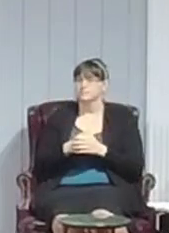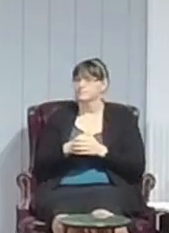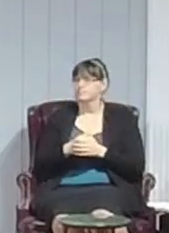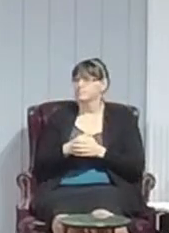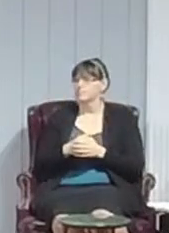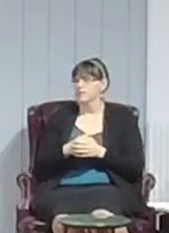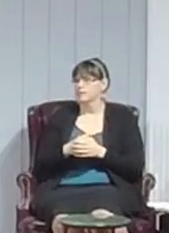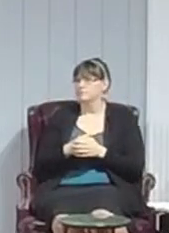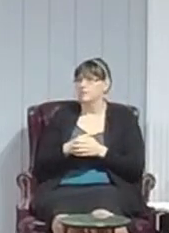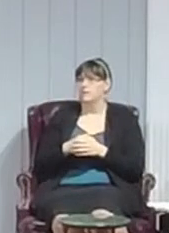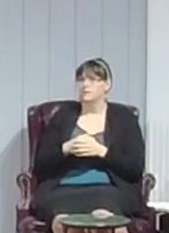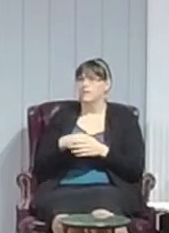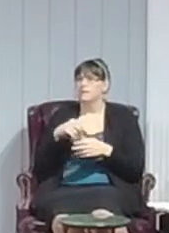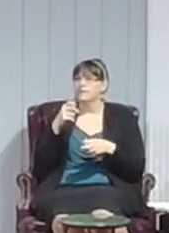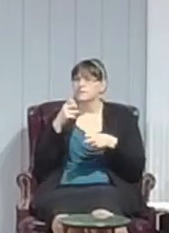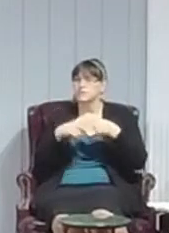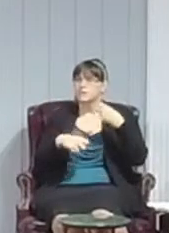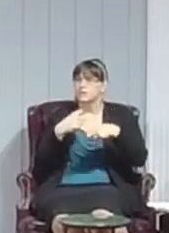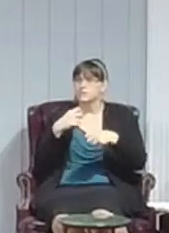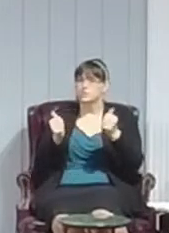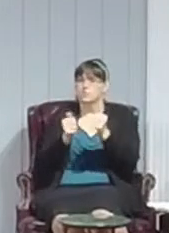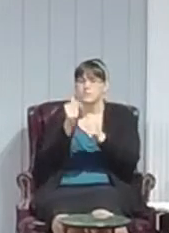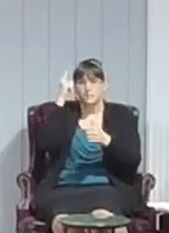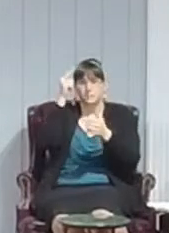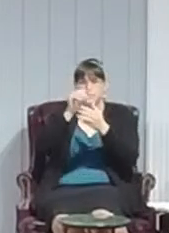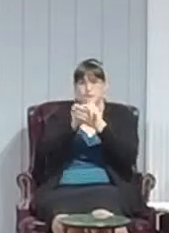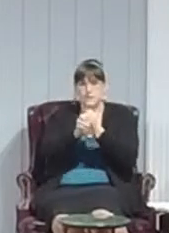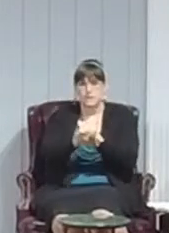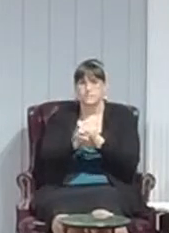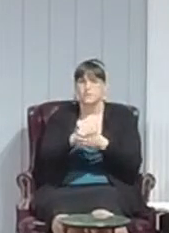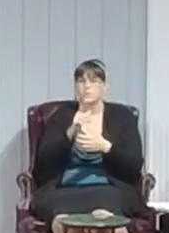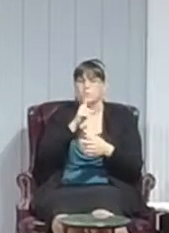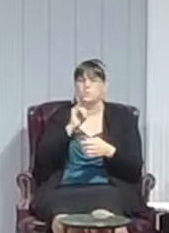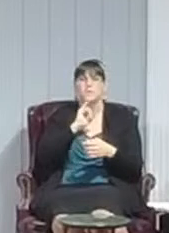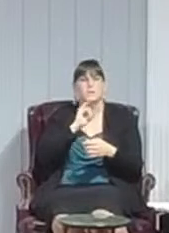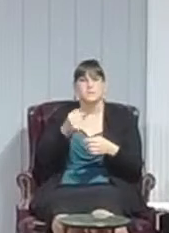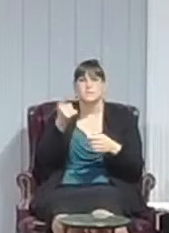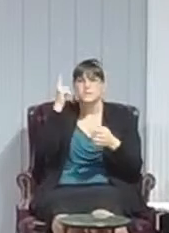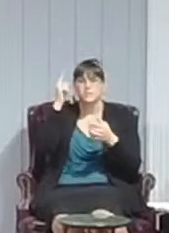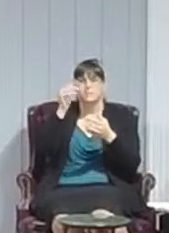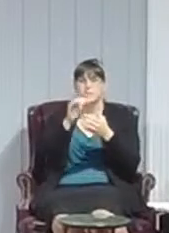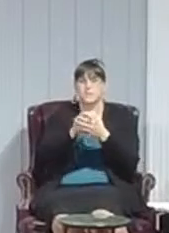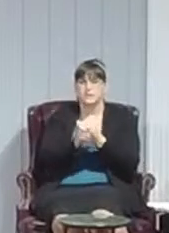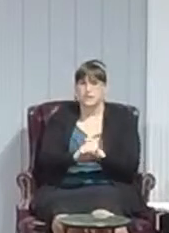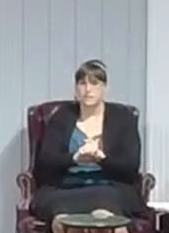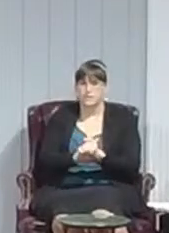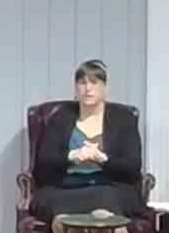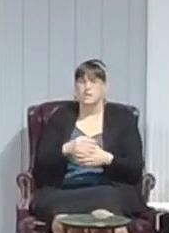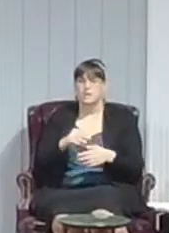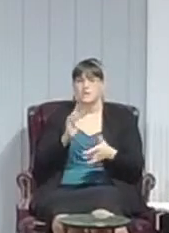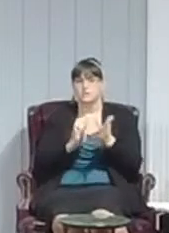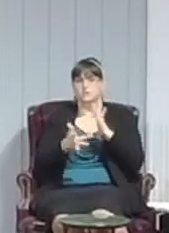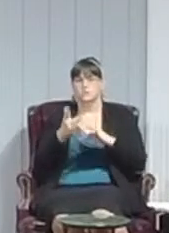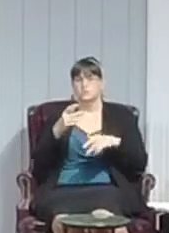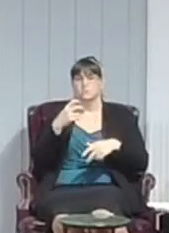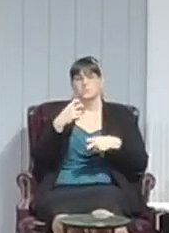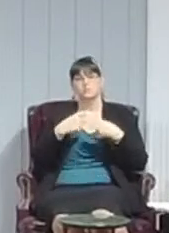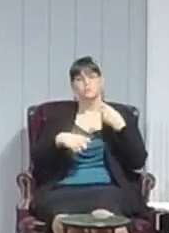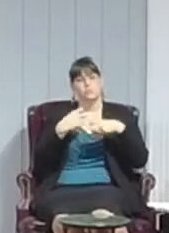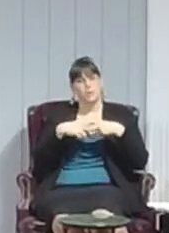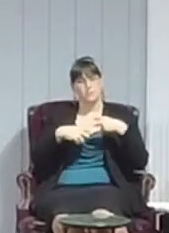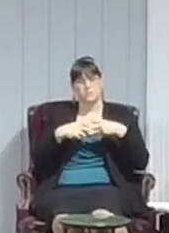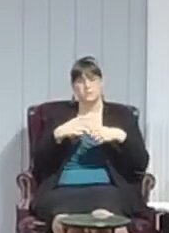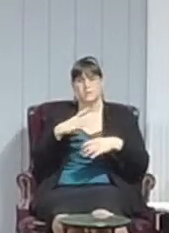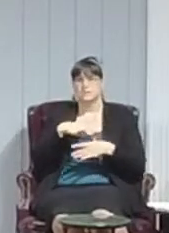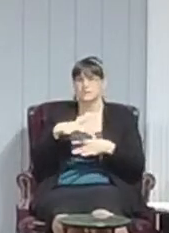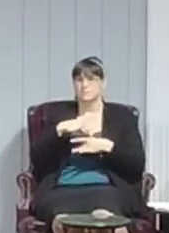and there's an issue with a believer who's not believing. And the Bible says he's troubled in his spirit over